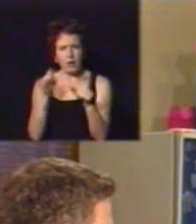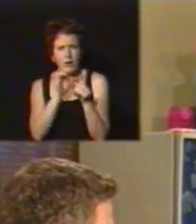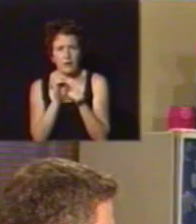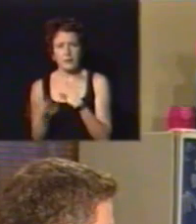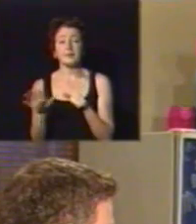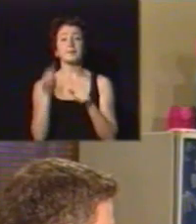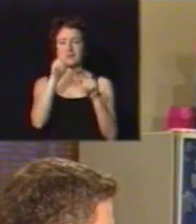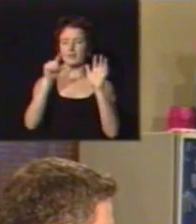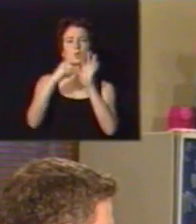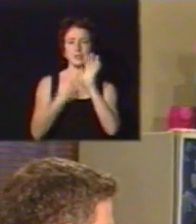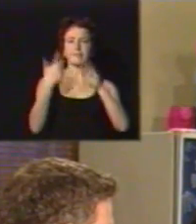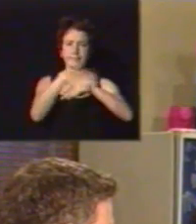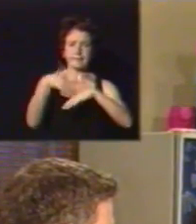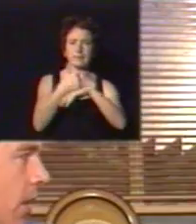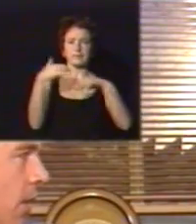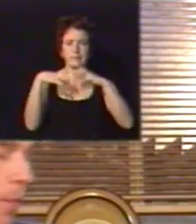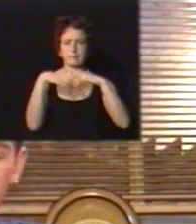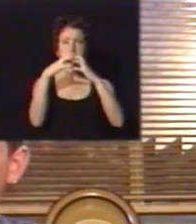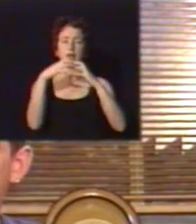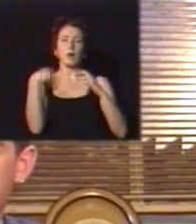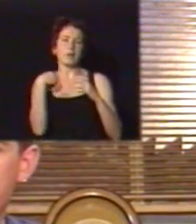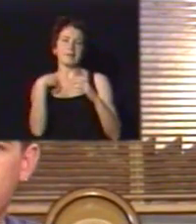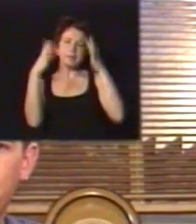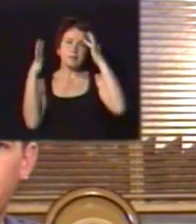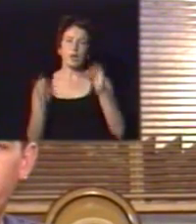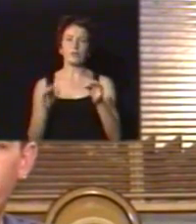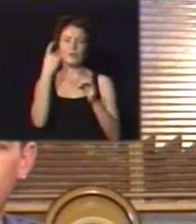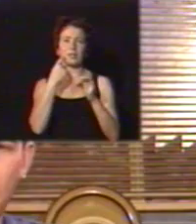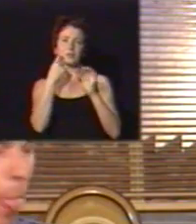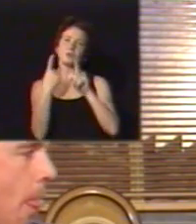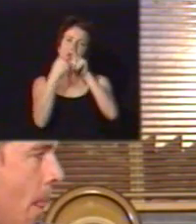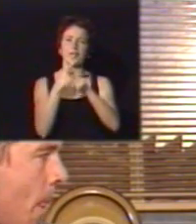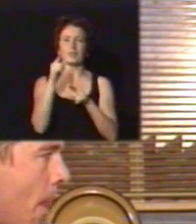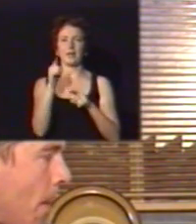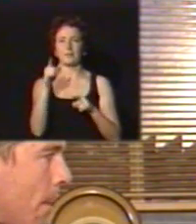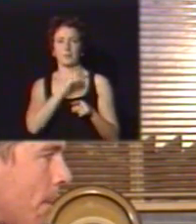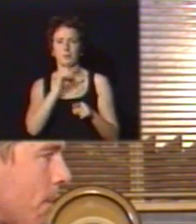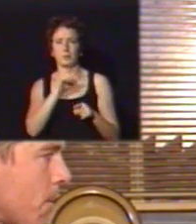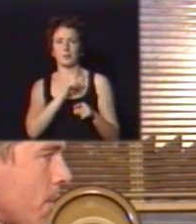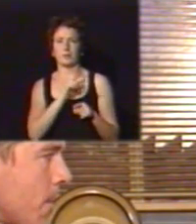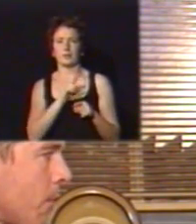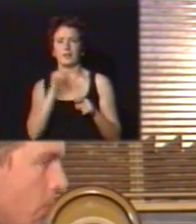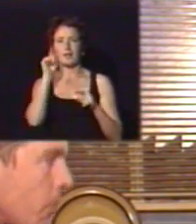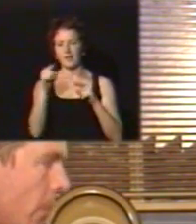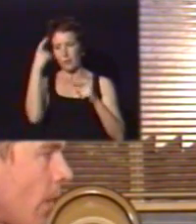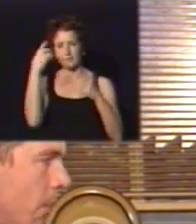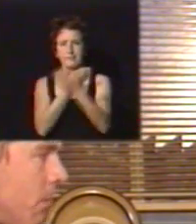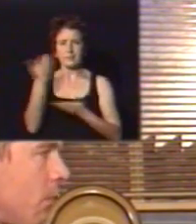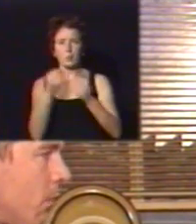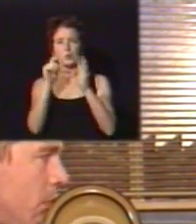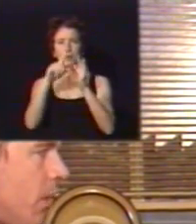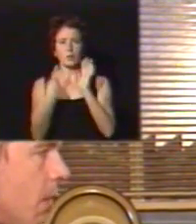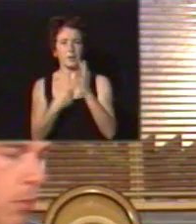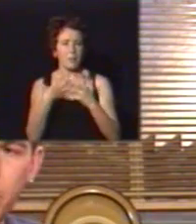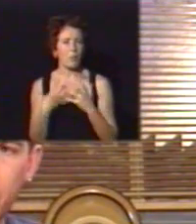is. And we've moved away from that just so that we're a bit more independent and we can actually talk to the doctors a bit more and tell them more about the way that